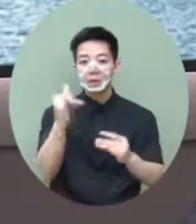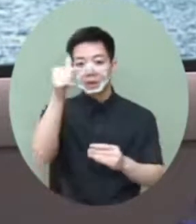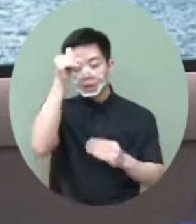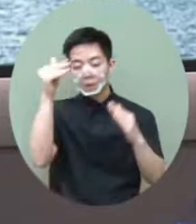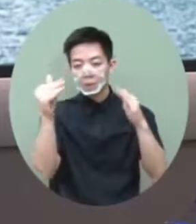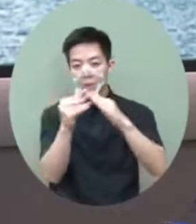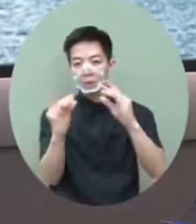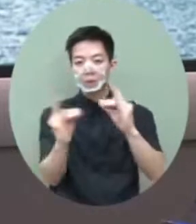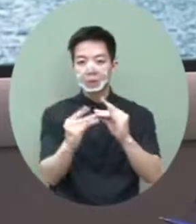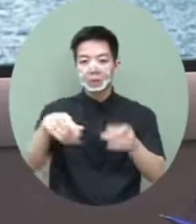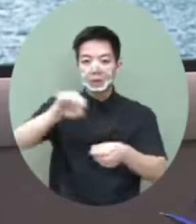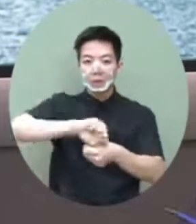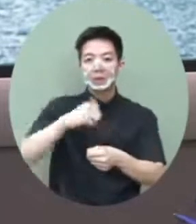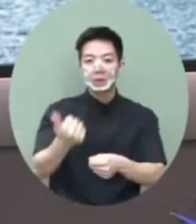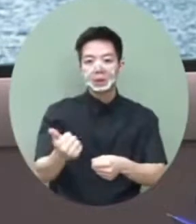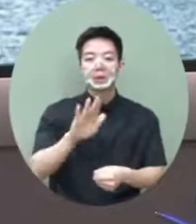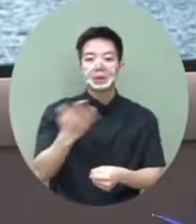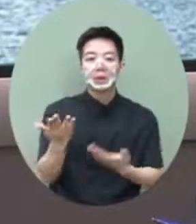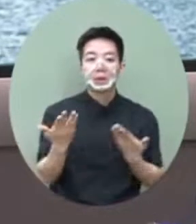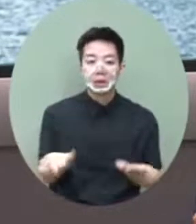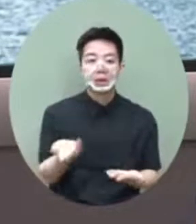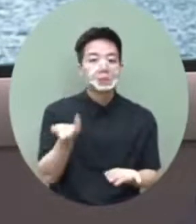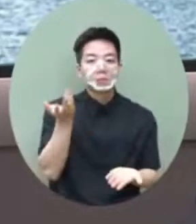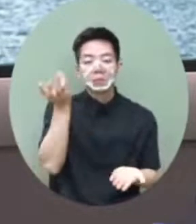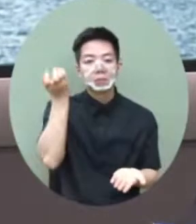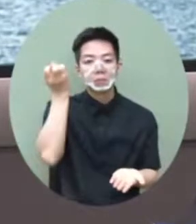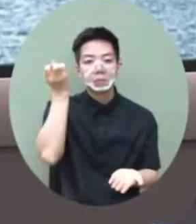more intensive care. Of course,